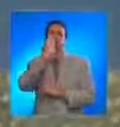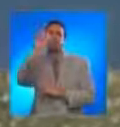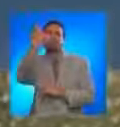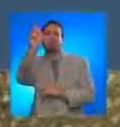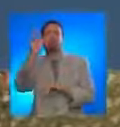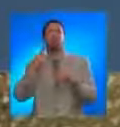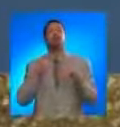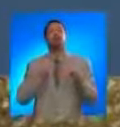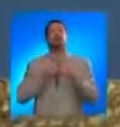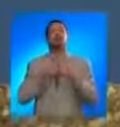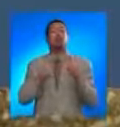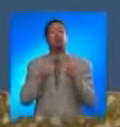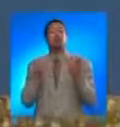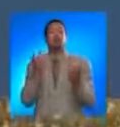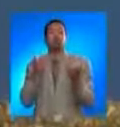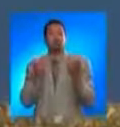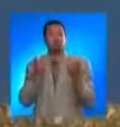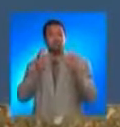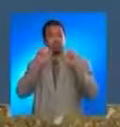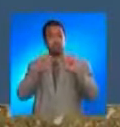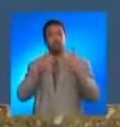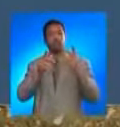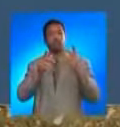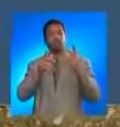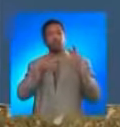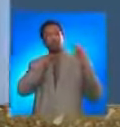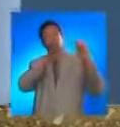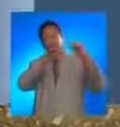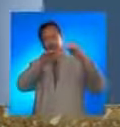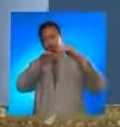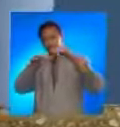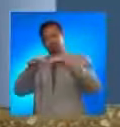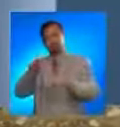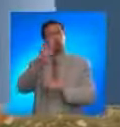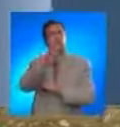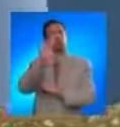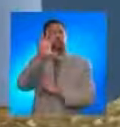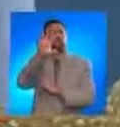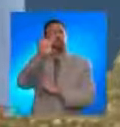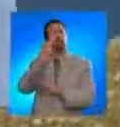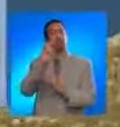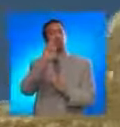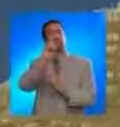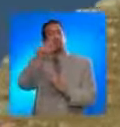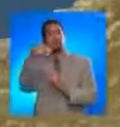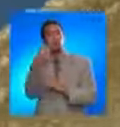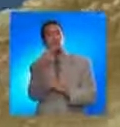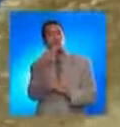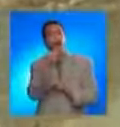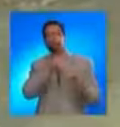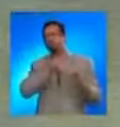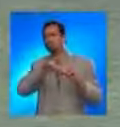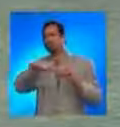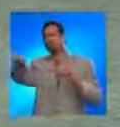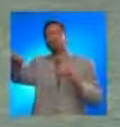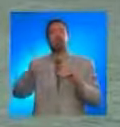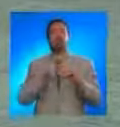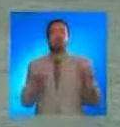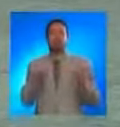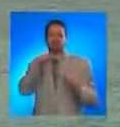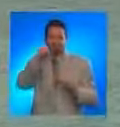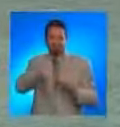feet high, but it can travel at a velocity of more than 450 miles per hour, the speed of a commercial jet plane.